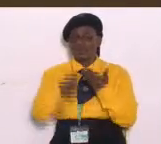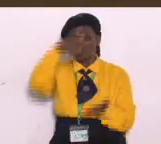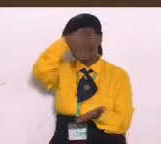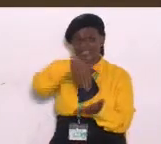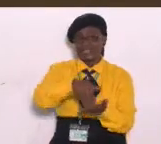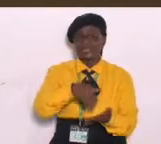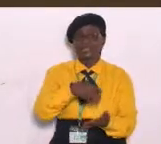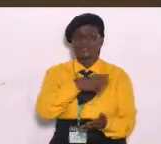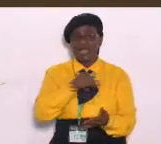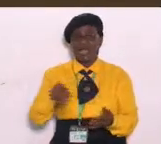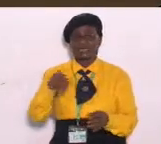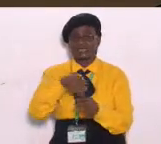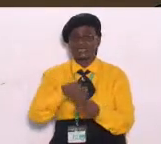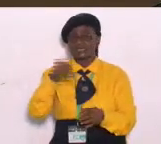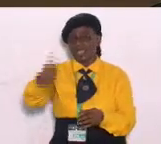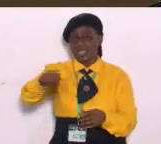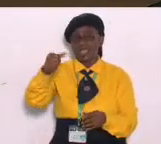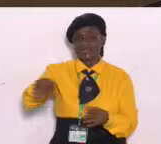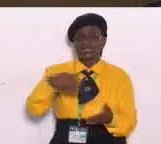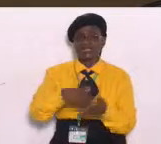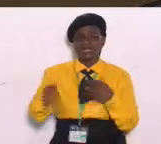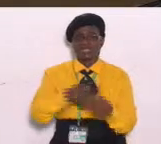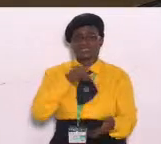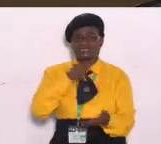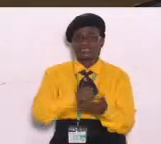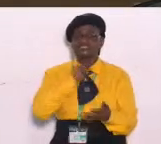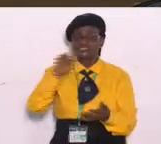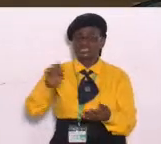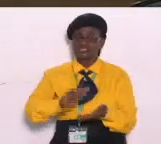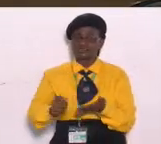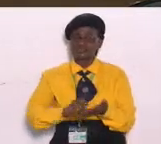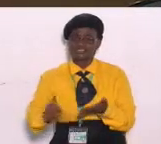And in any case, it is written,